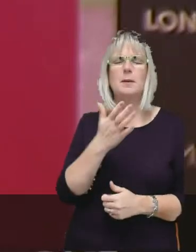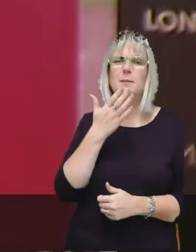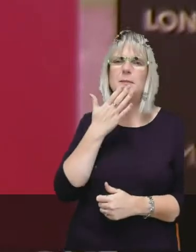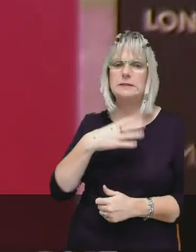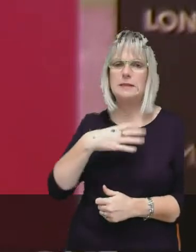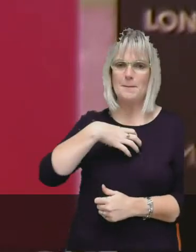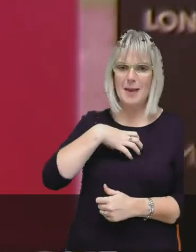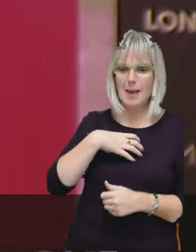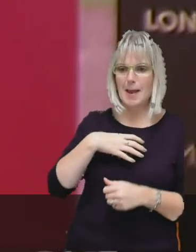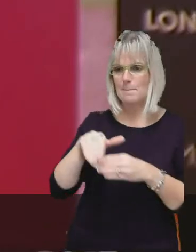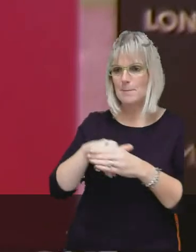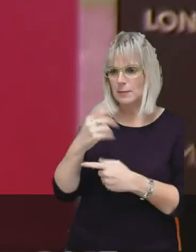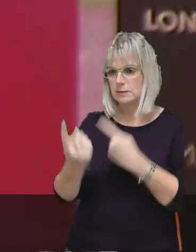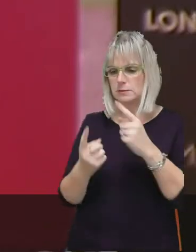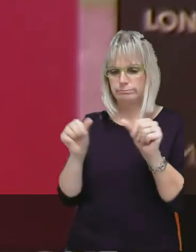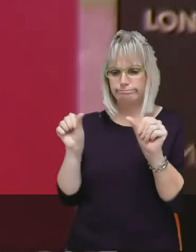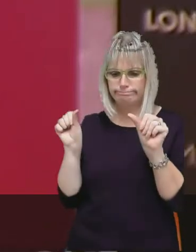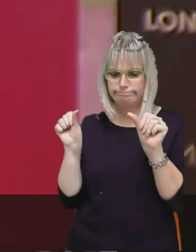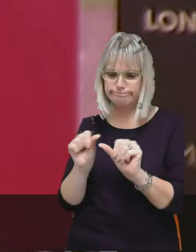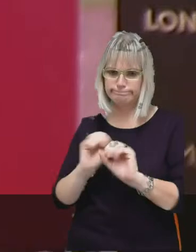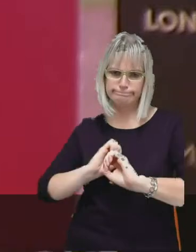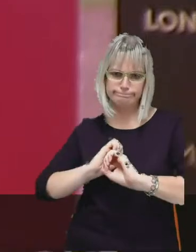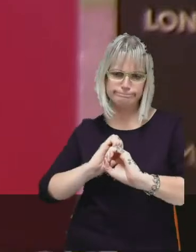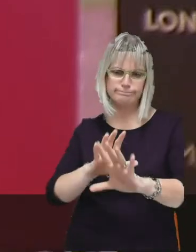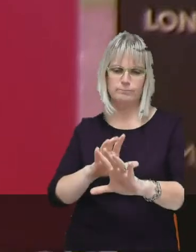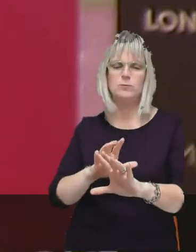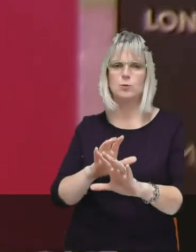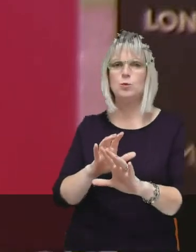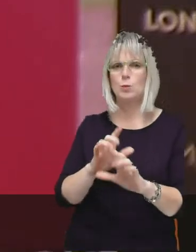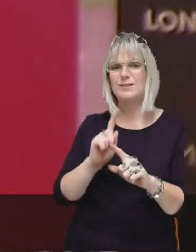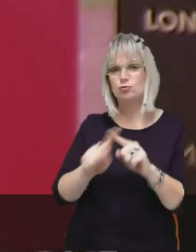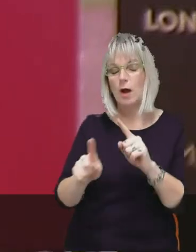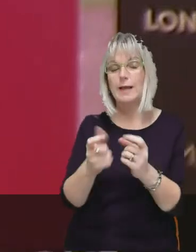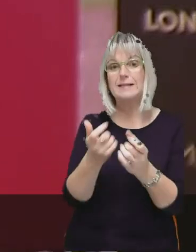can get as many questions as we can.